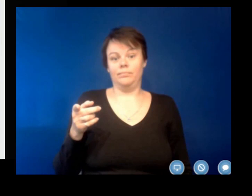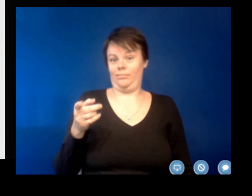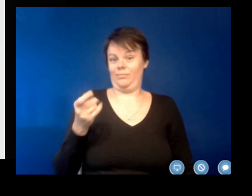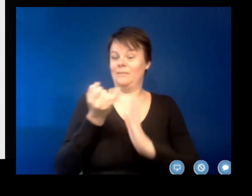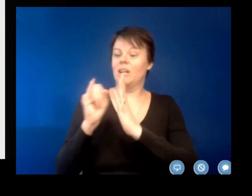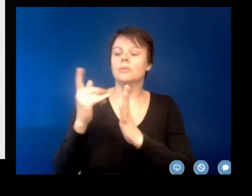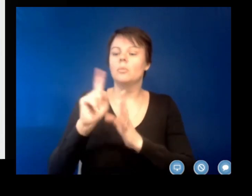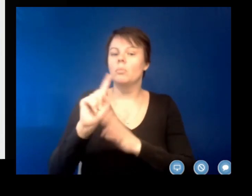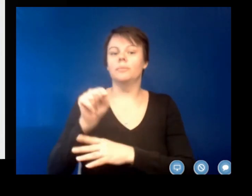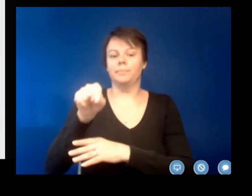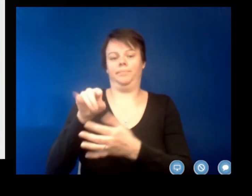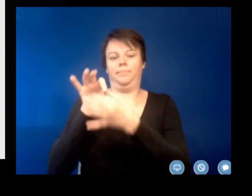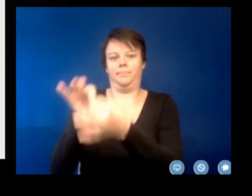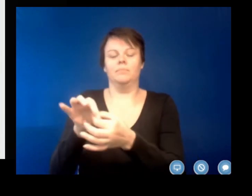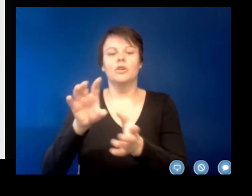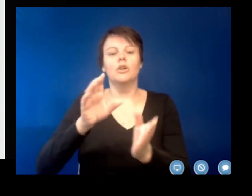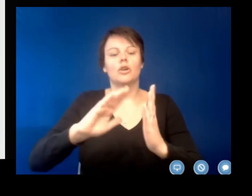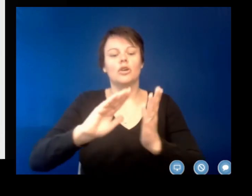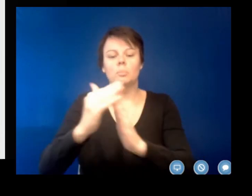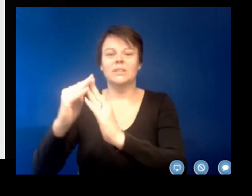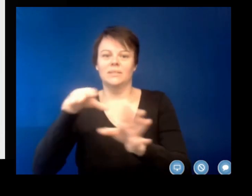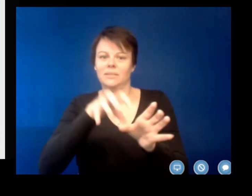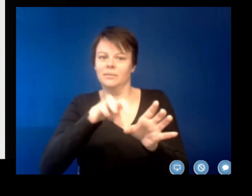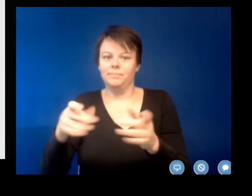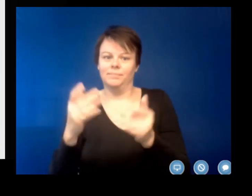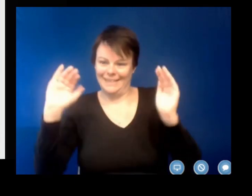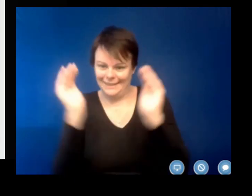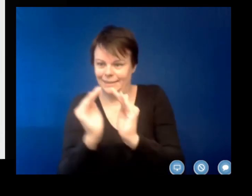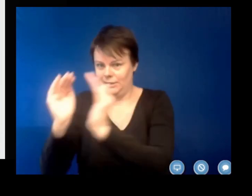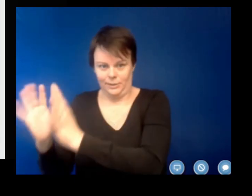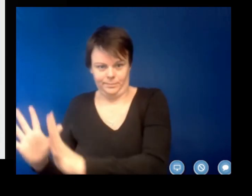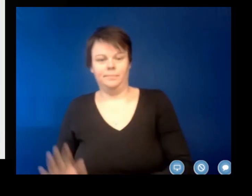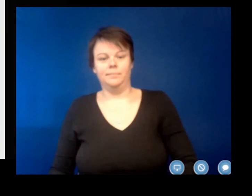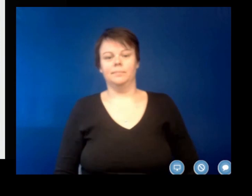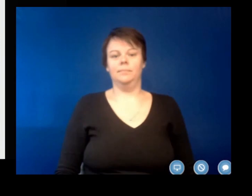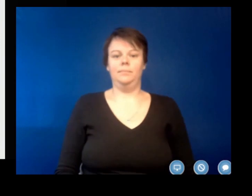complexity of the relations they have by finding out authentic